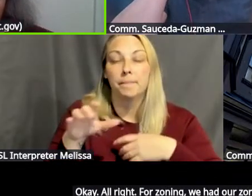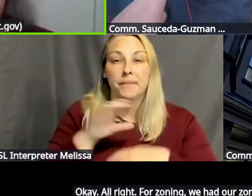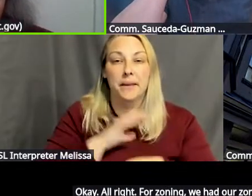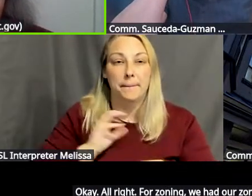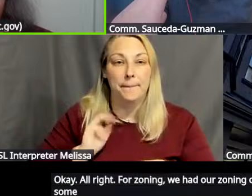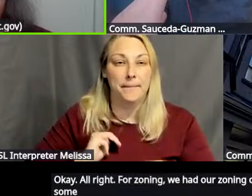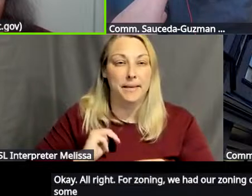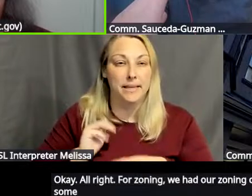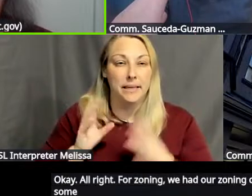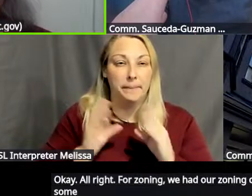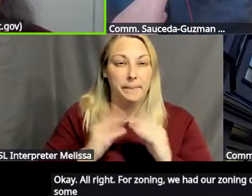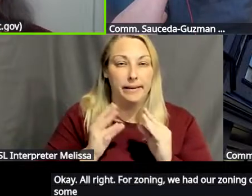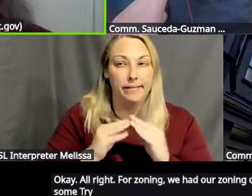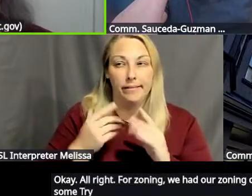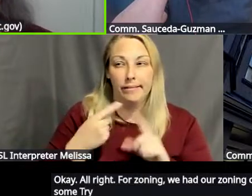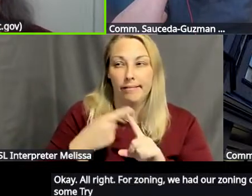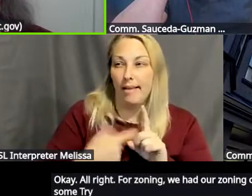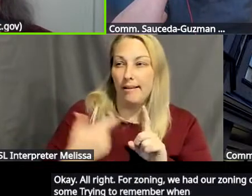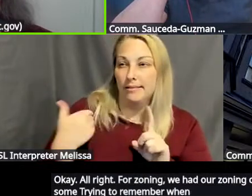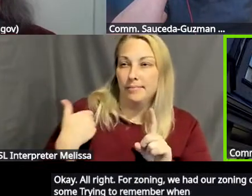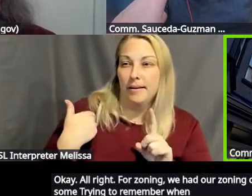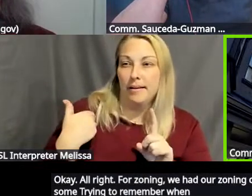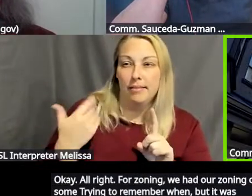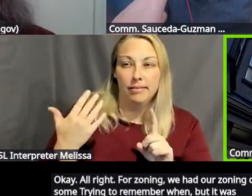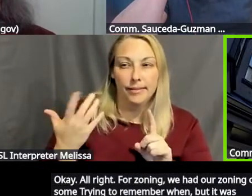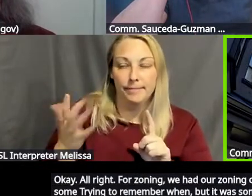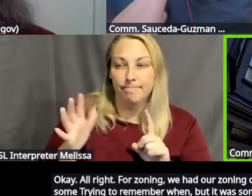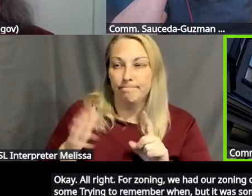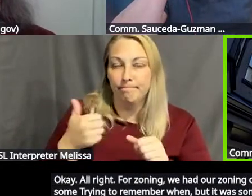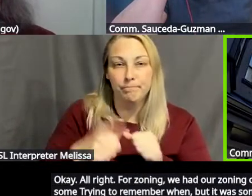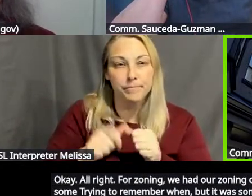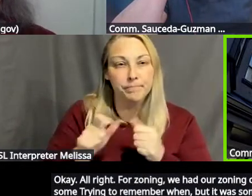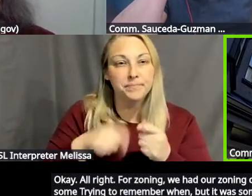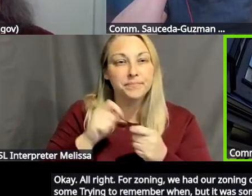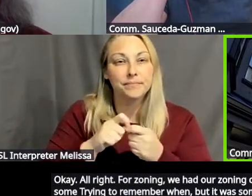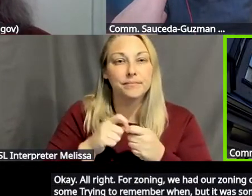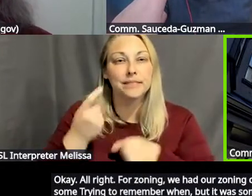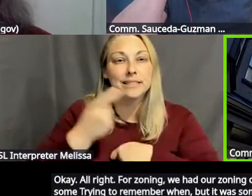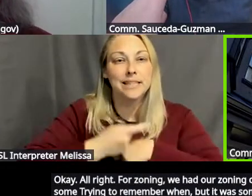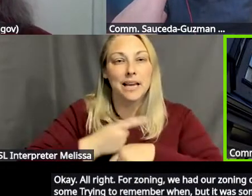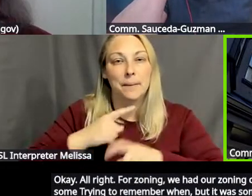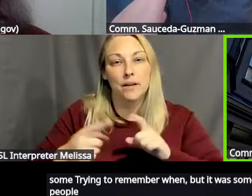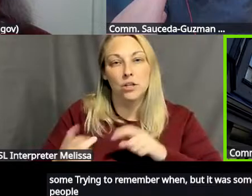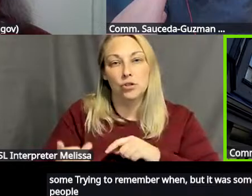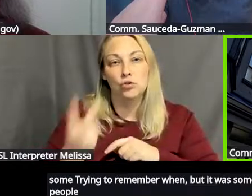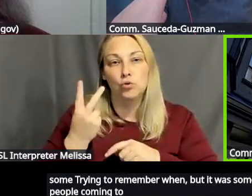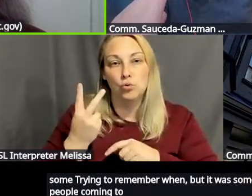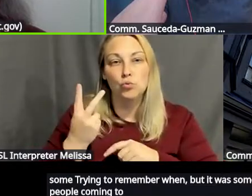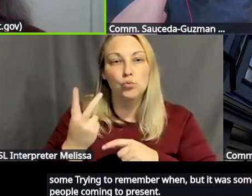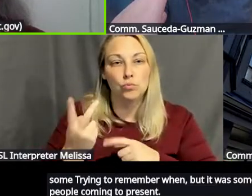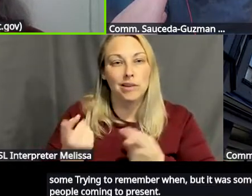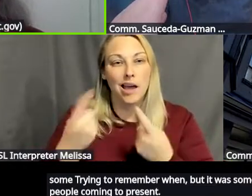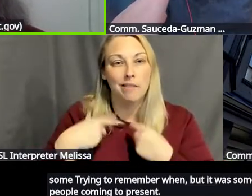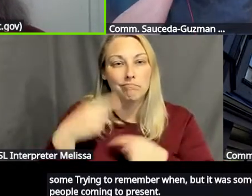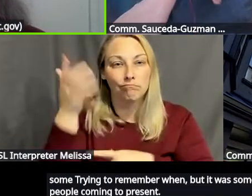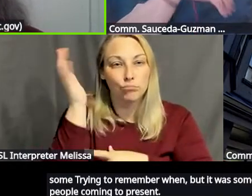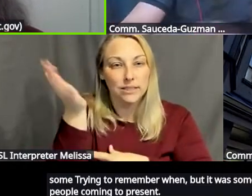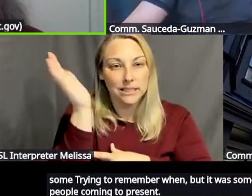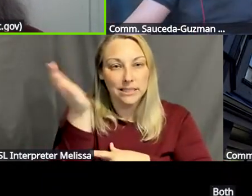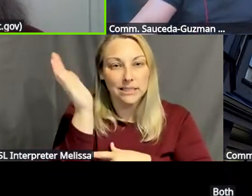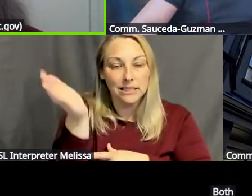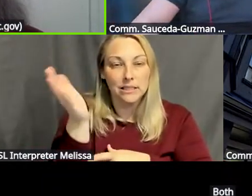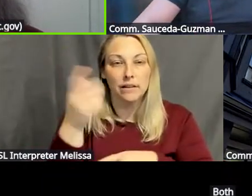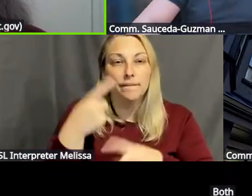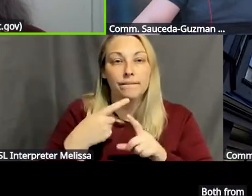some, trying to remember when, but it was sometime last month. And we had two people coming to present, both from Union